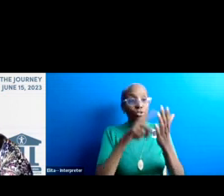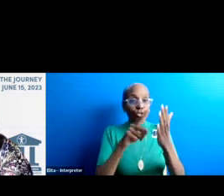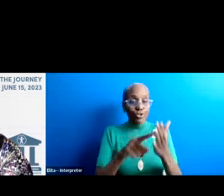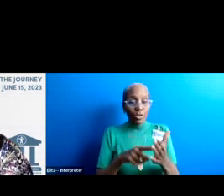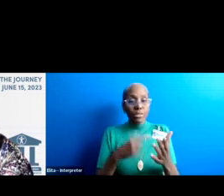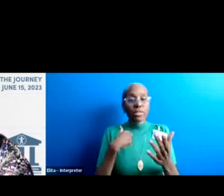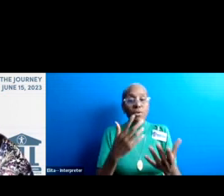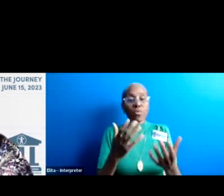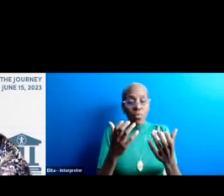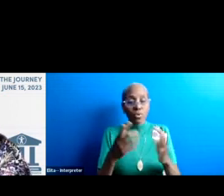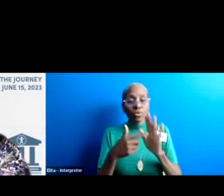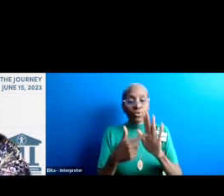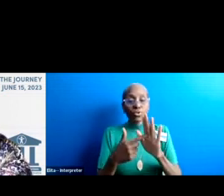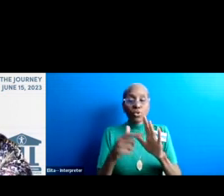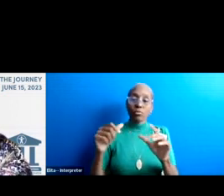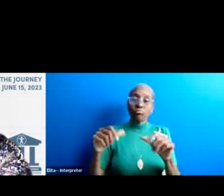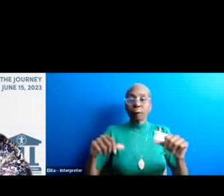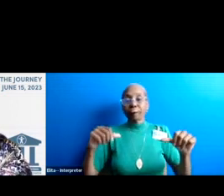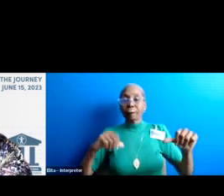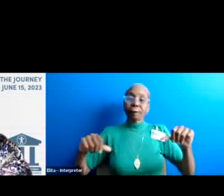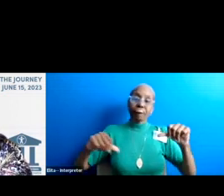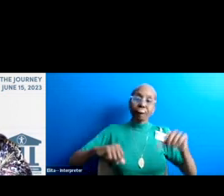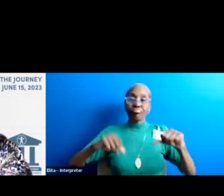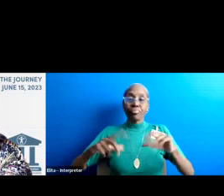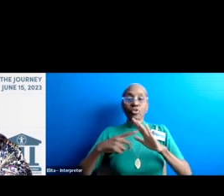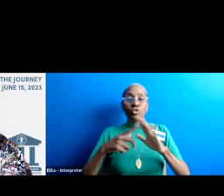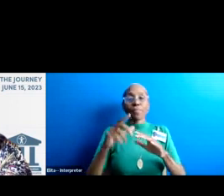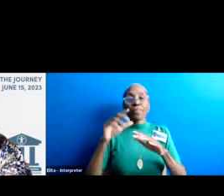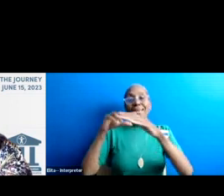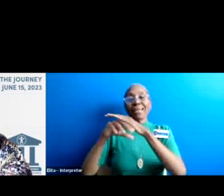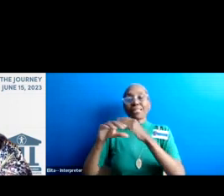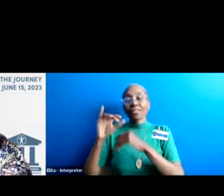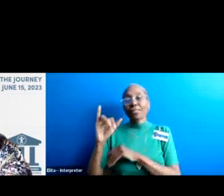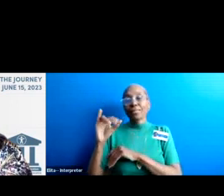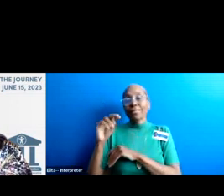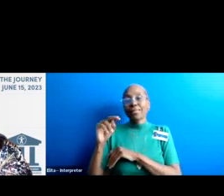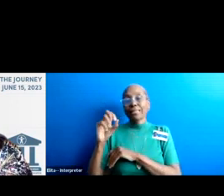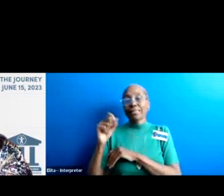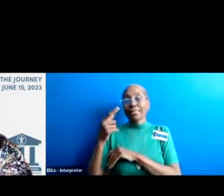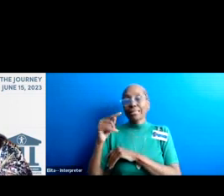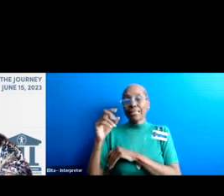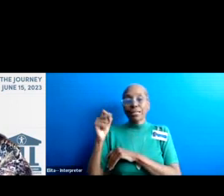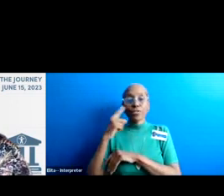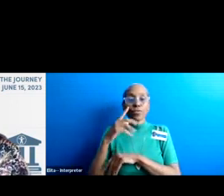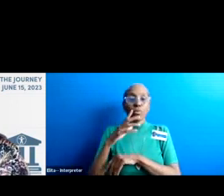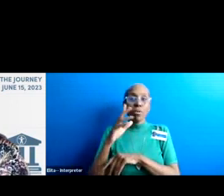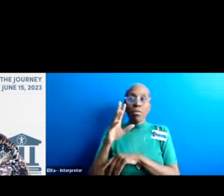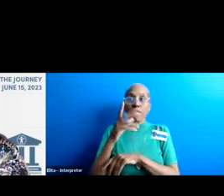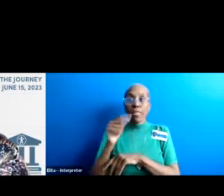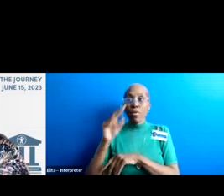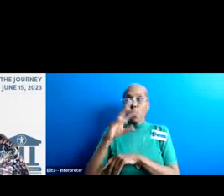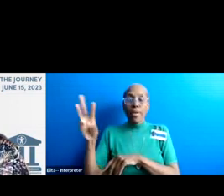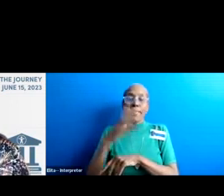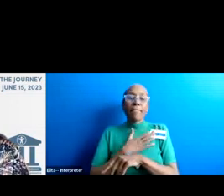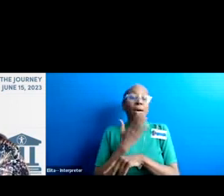that I want to show off here. Accessibility insights for the web is one of my absolute